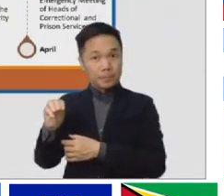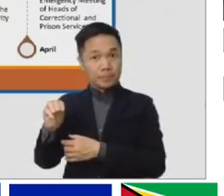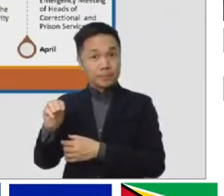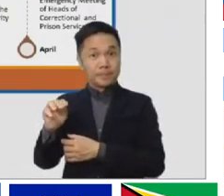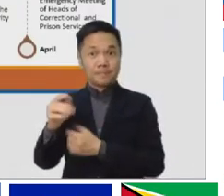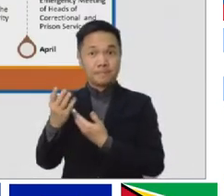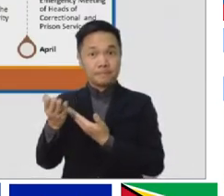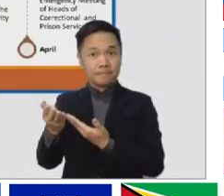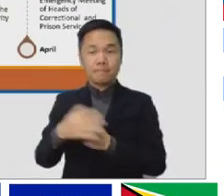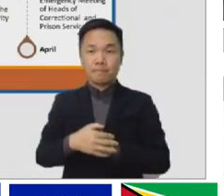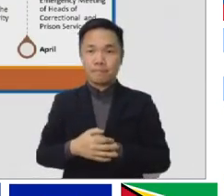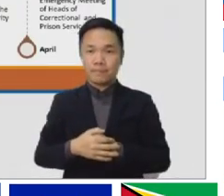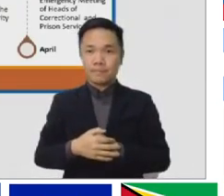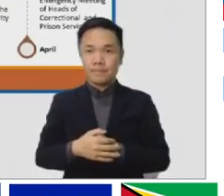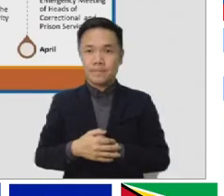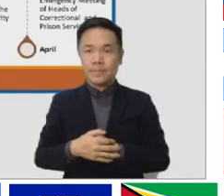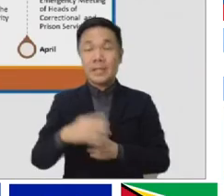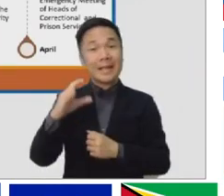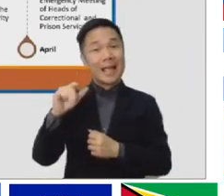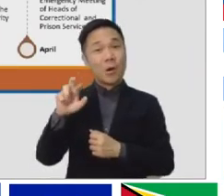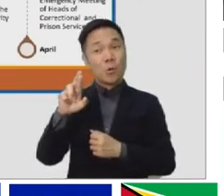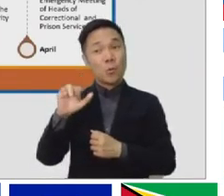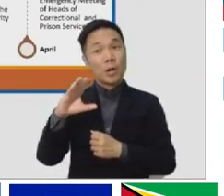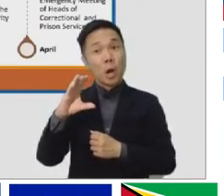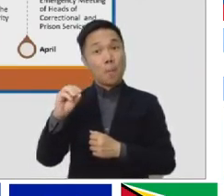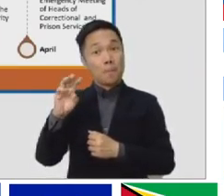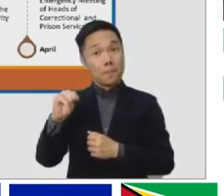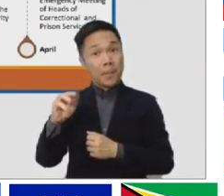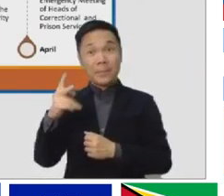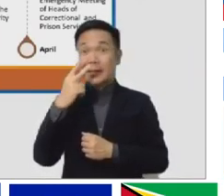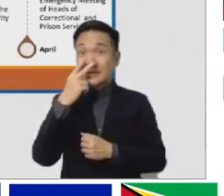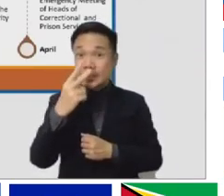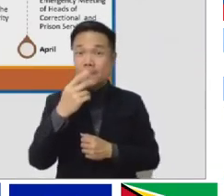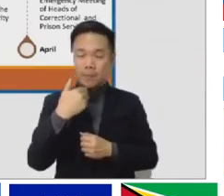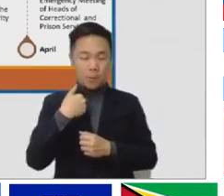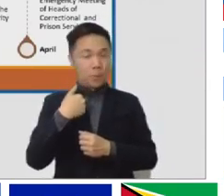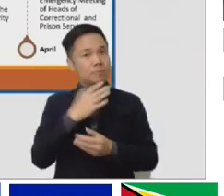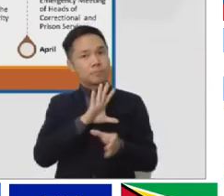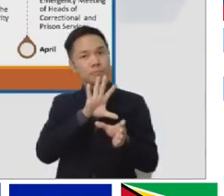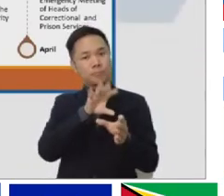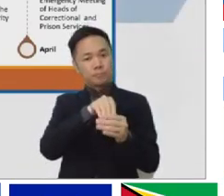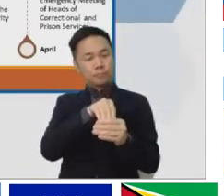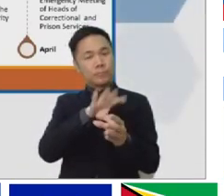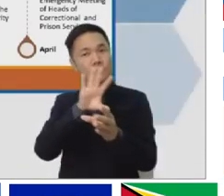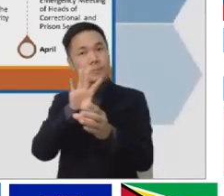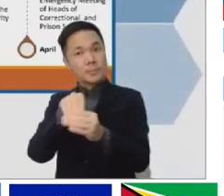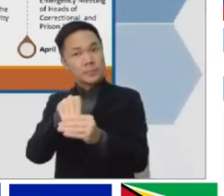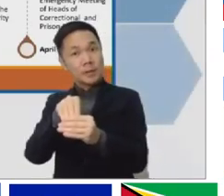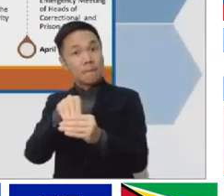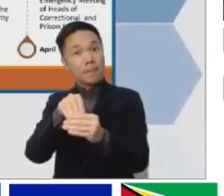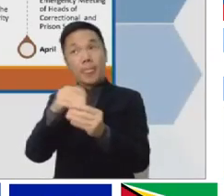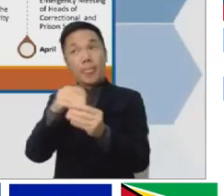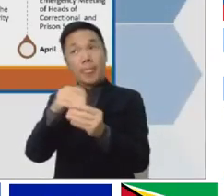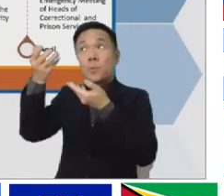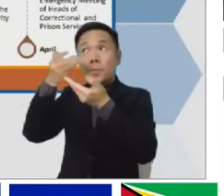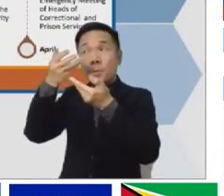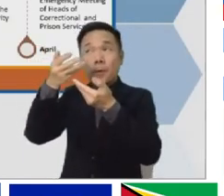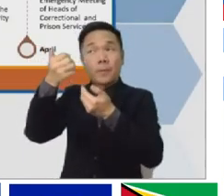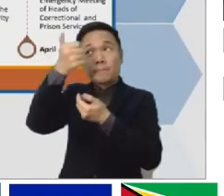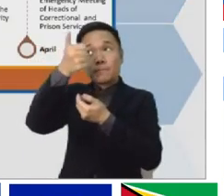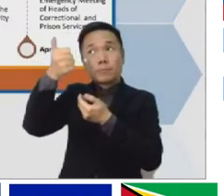well. And this shows you the number of engagements we've had with ministers, with heads of